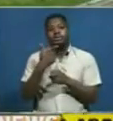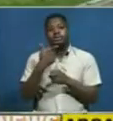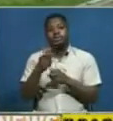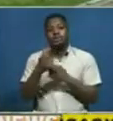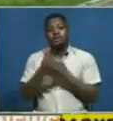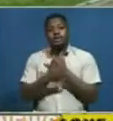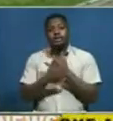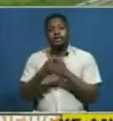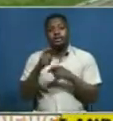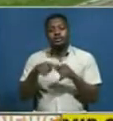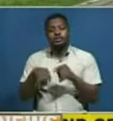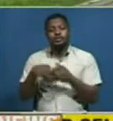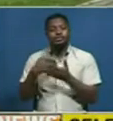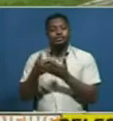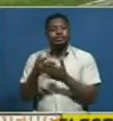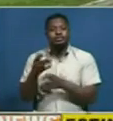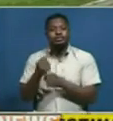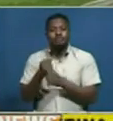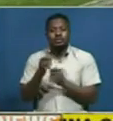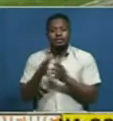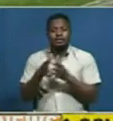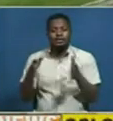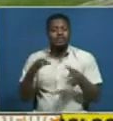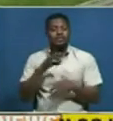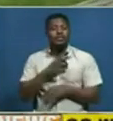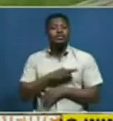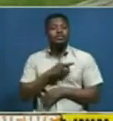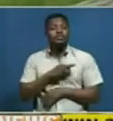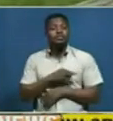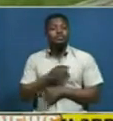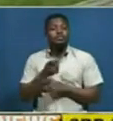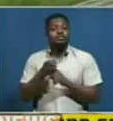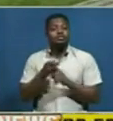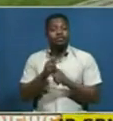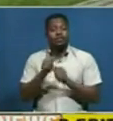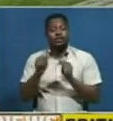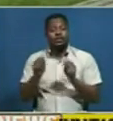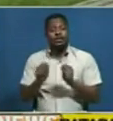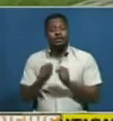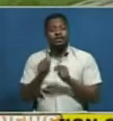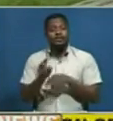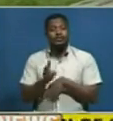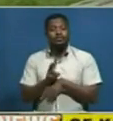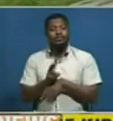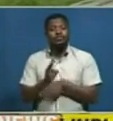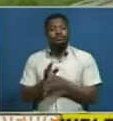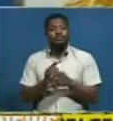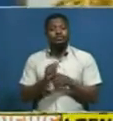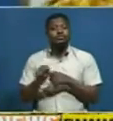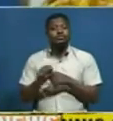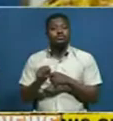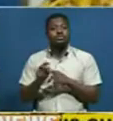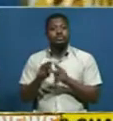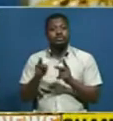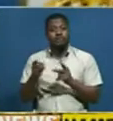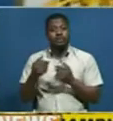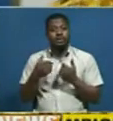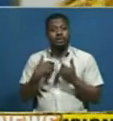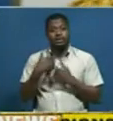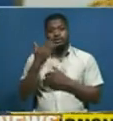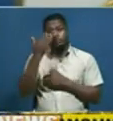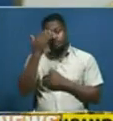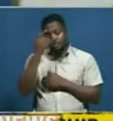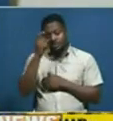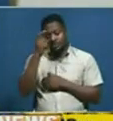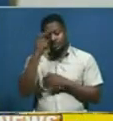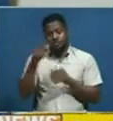the country can derive the maximum benefits from technical and vocational training. So you are aware that